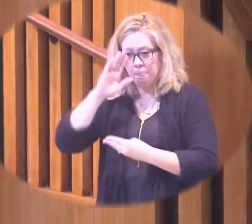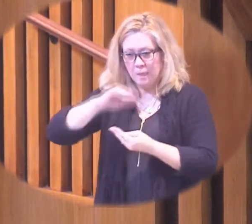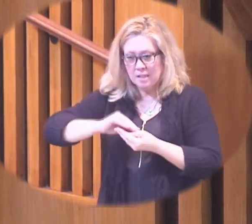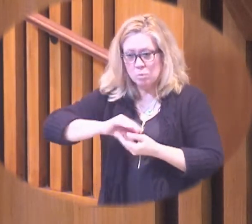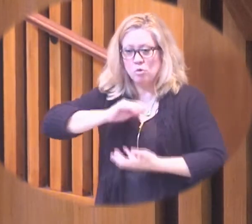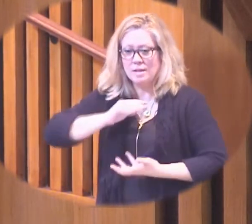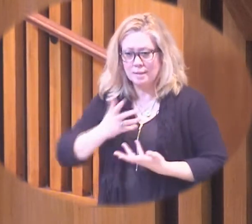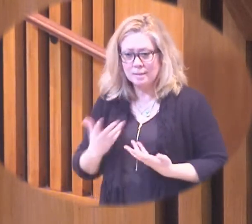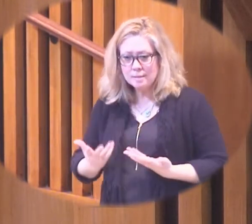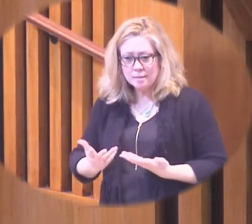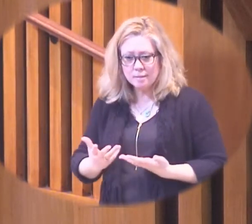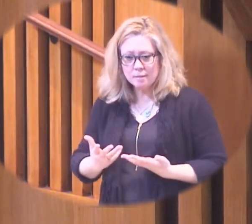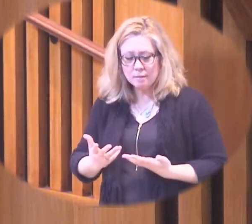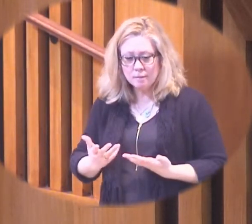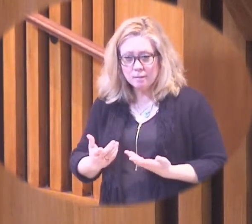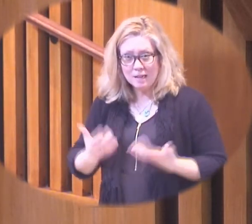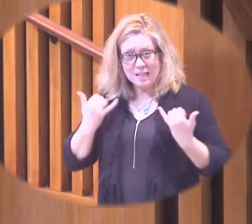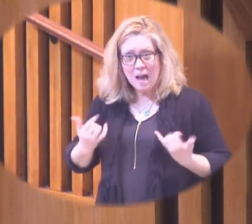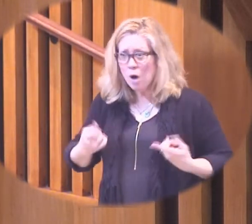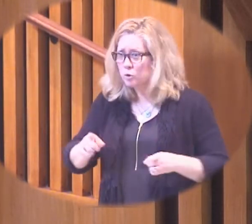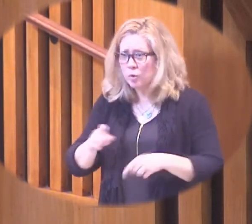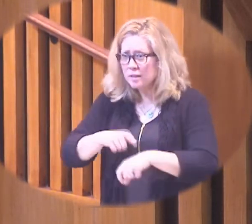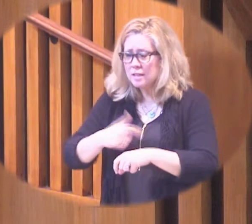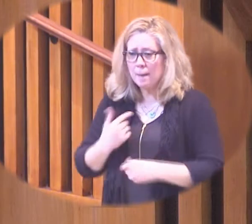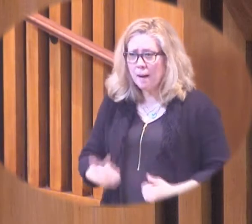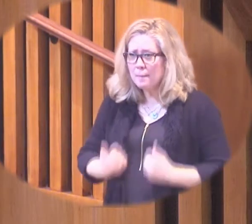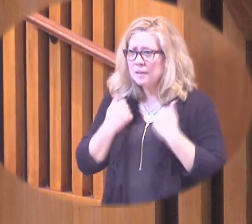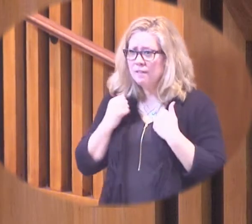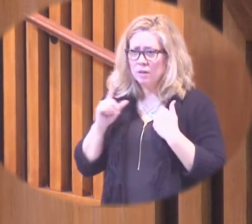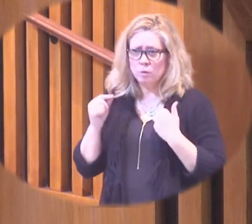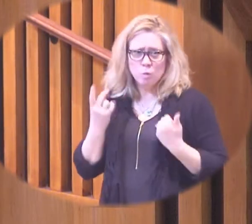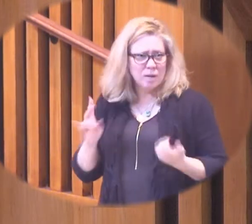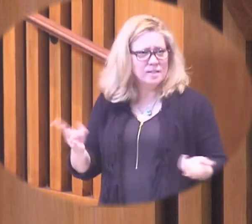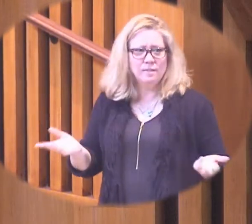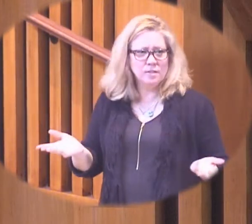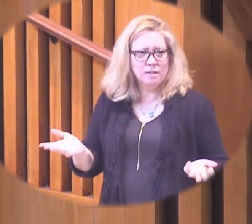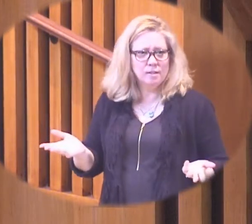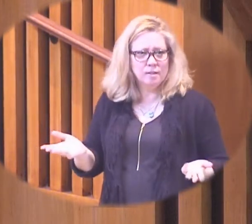I'm living, in 2017,